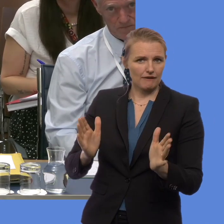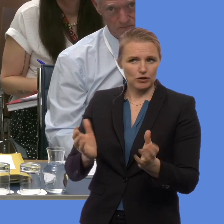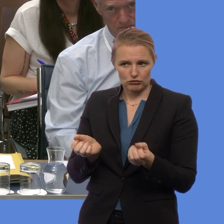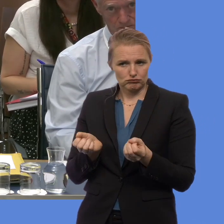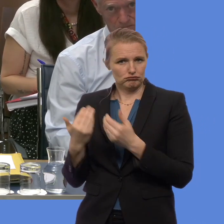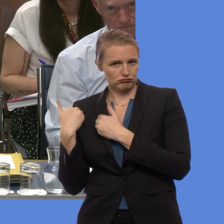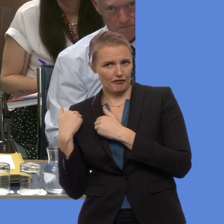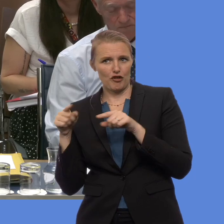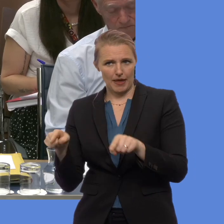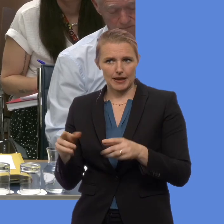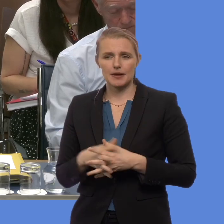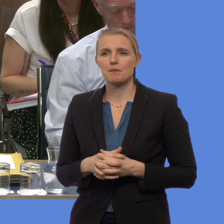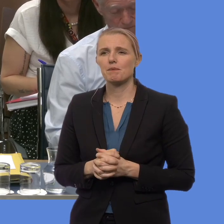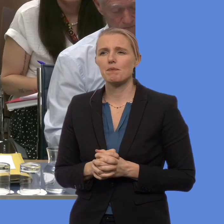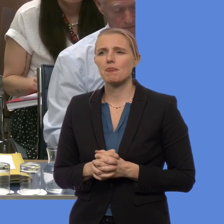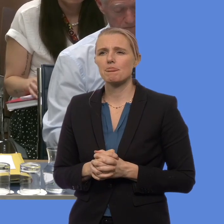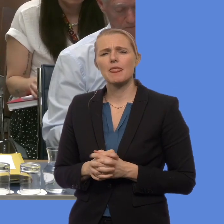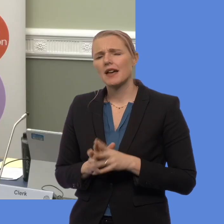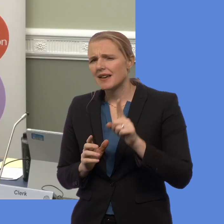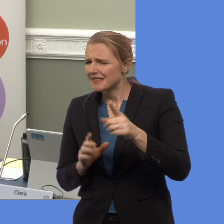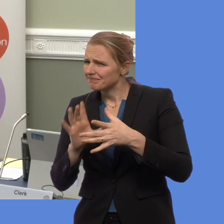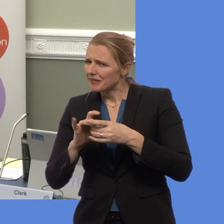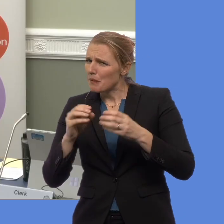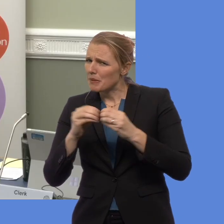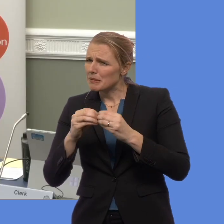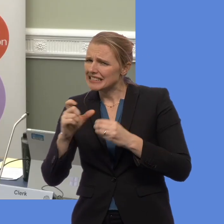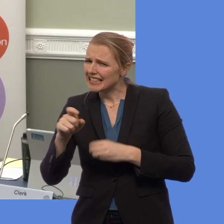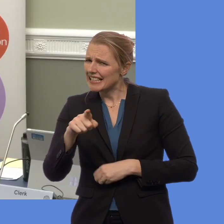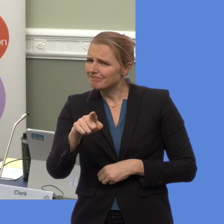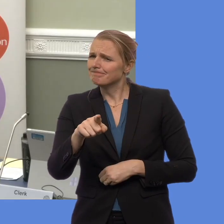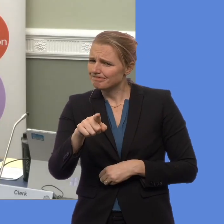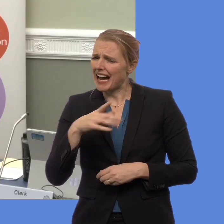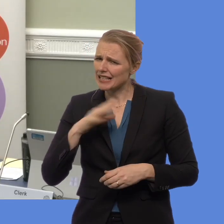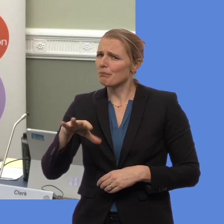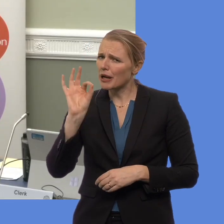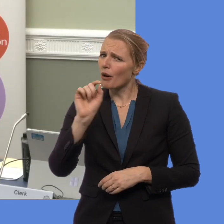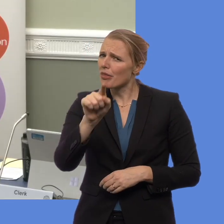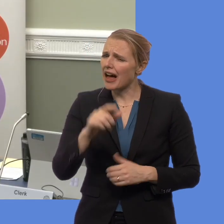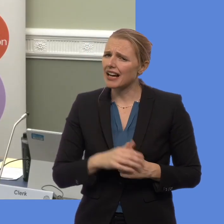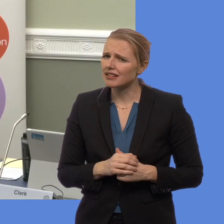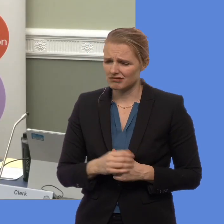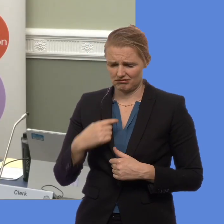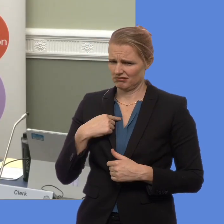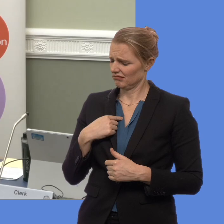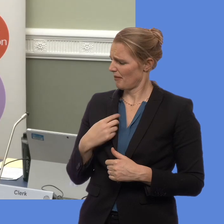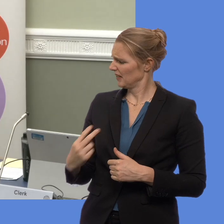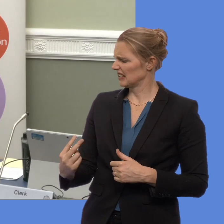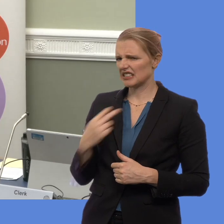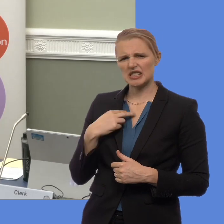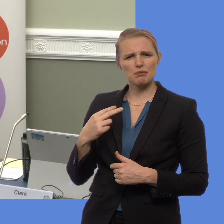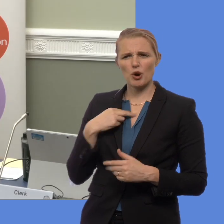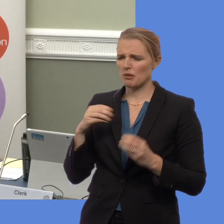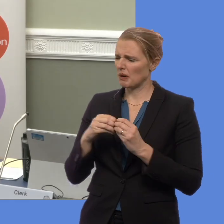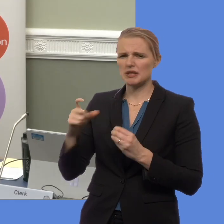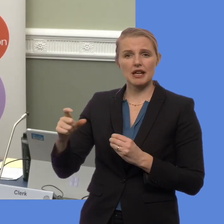BBC, actually, I do need to pick up on that. We as a committee have been very disappointed that the BBC within the past year